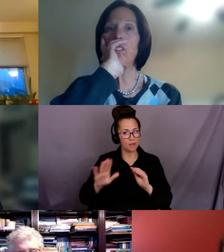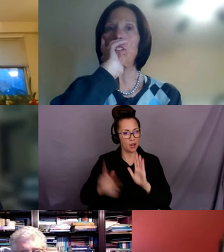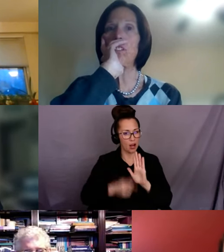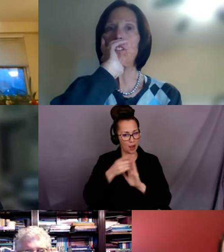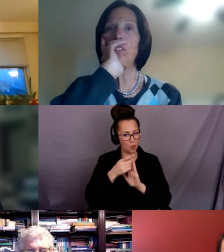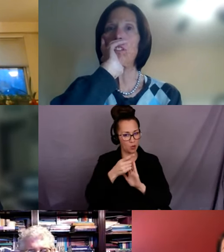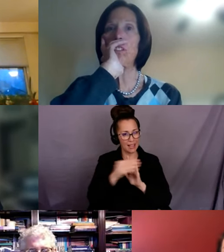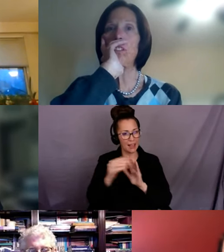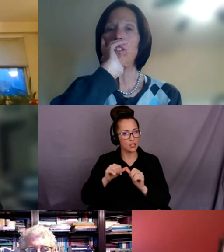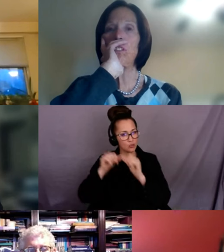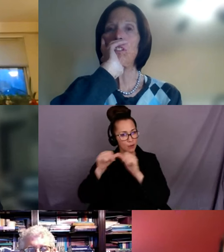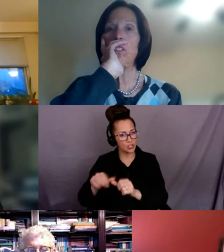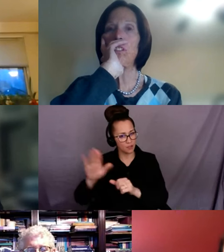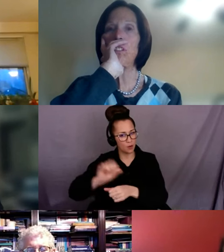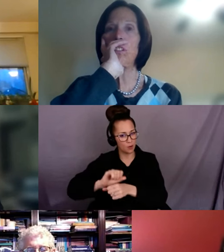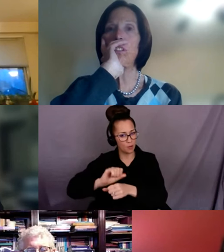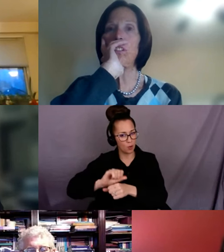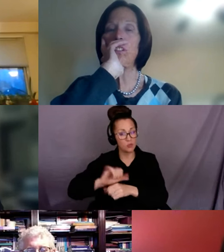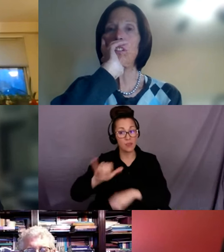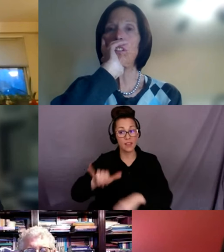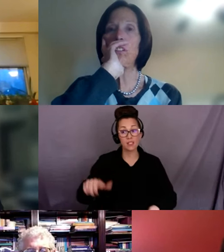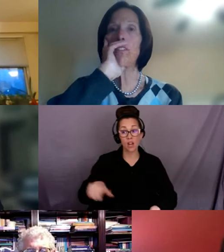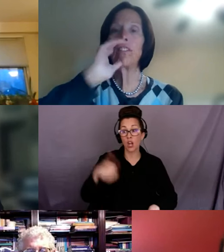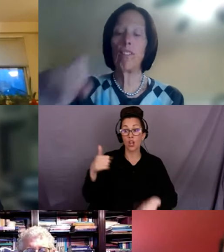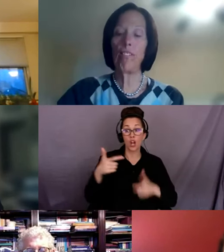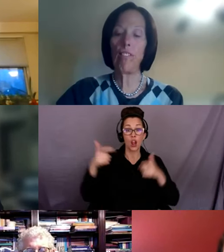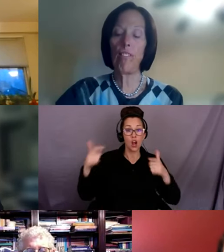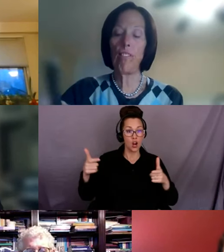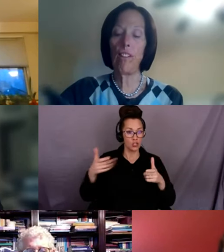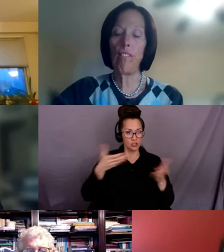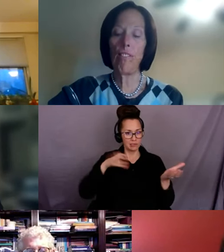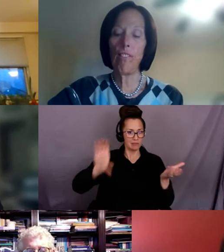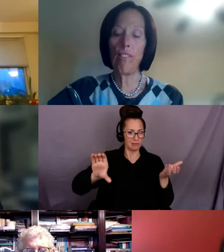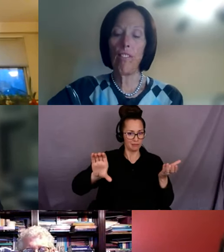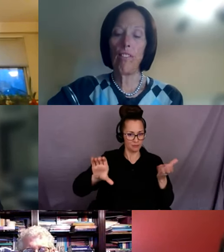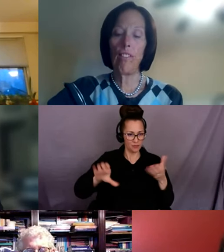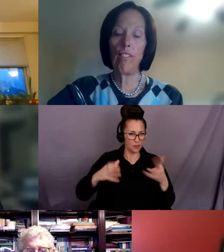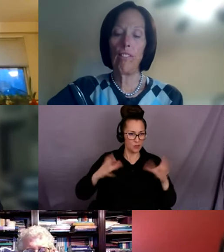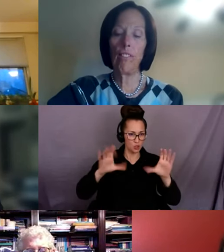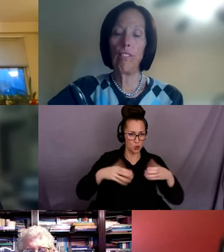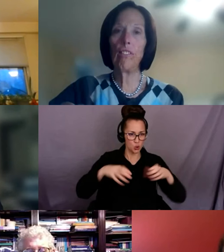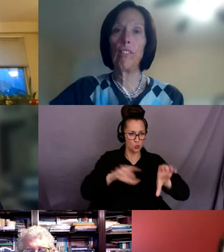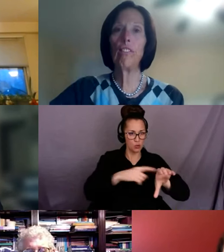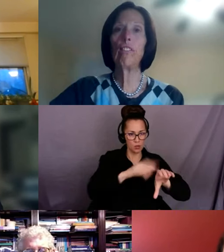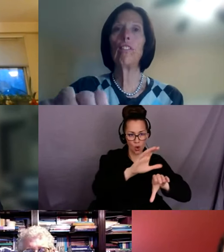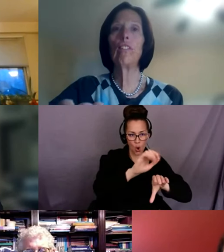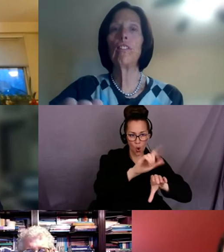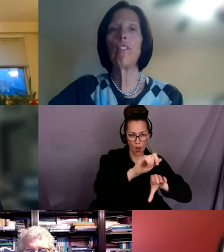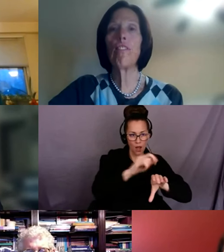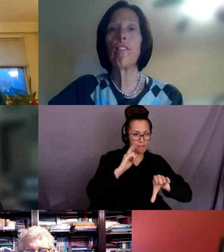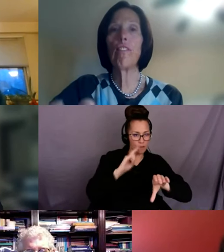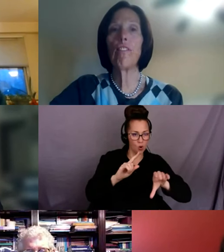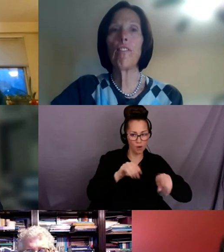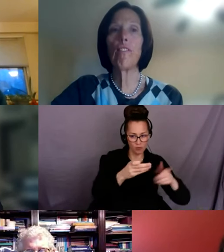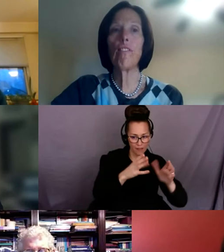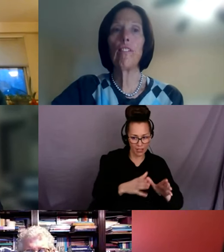of their employment. So that's another large area, and that would also, that applies to the larger health and human services sector, so not